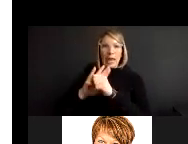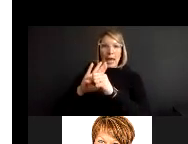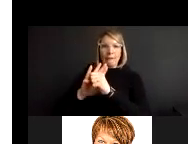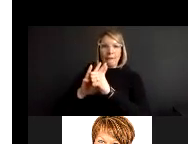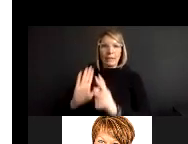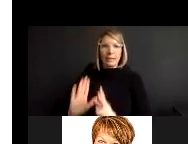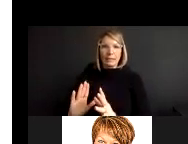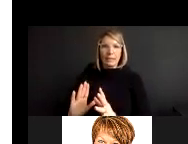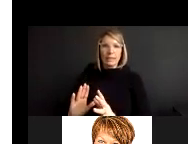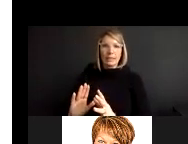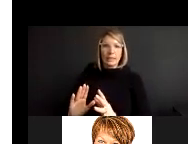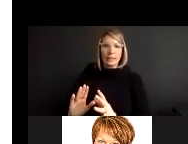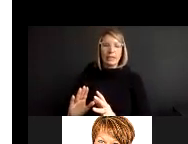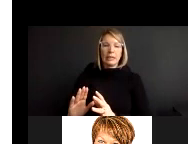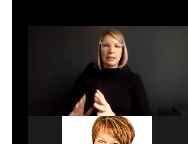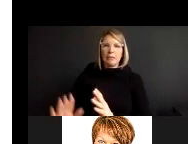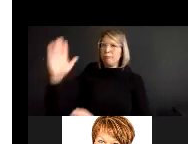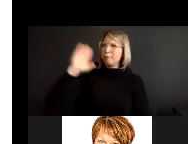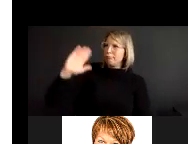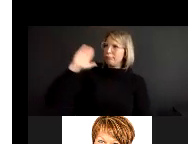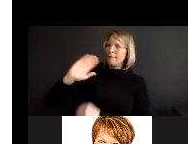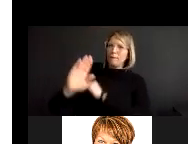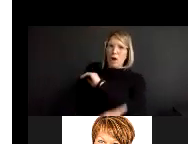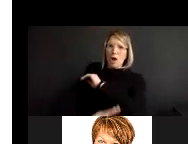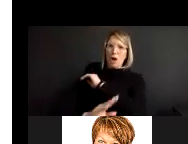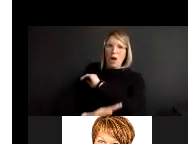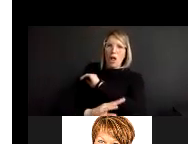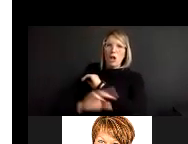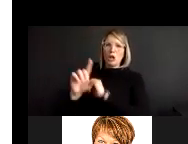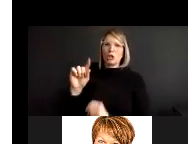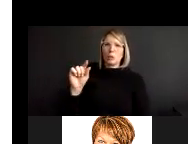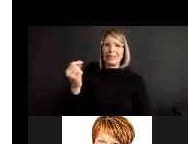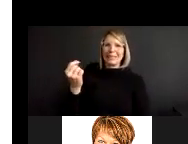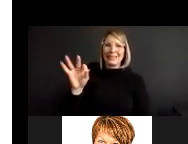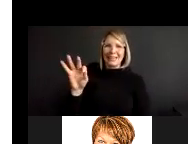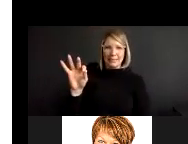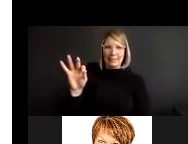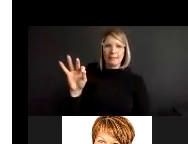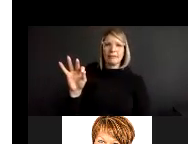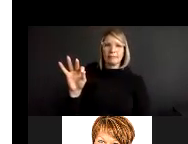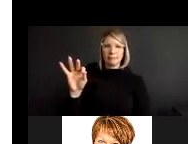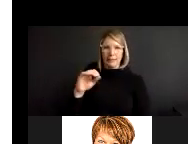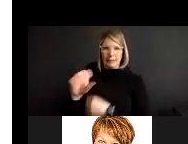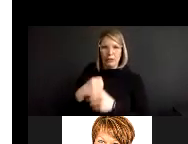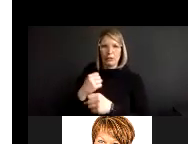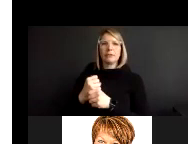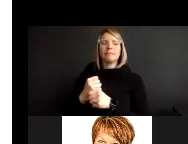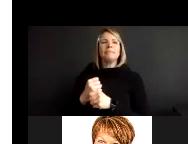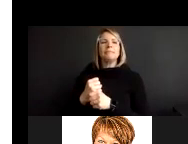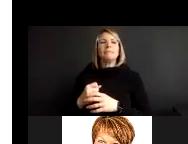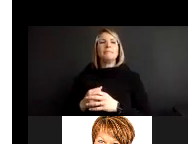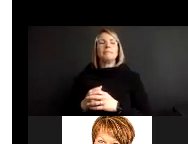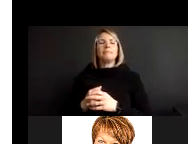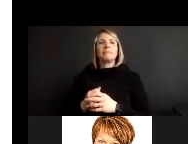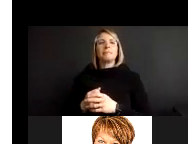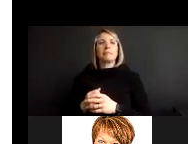in her report that came out actually 2019. She raised the issue of, a lot of adults